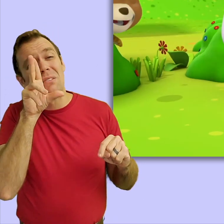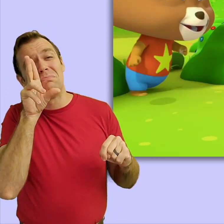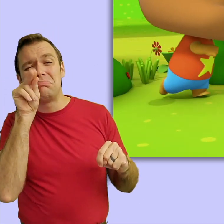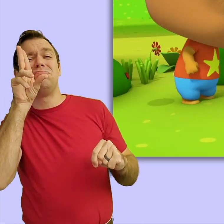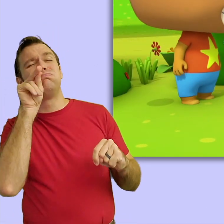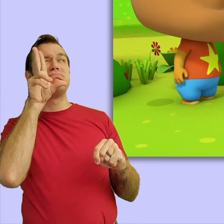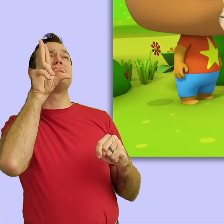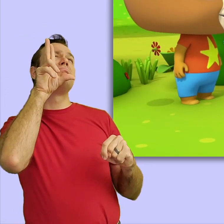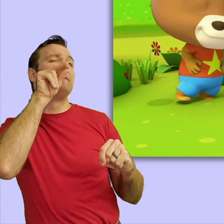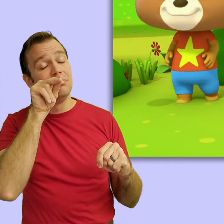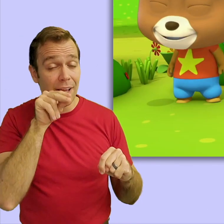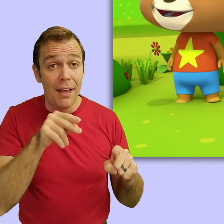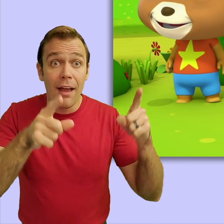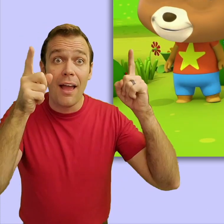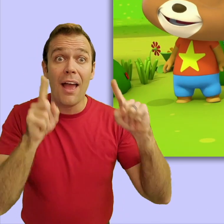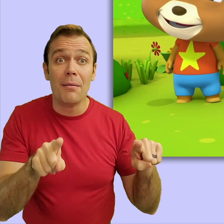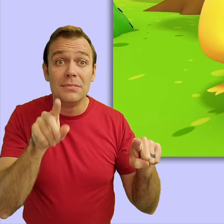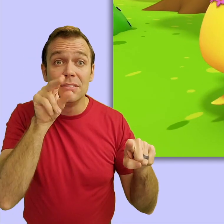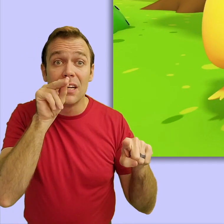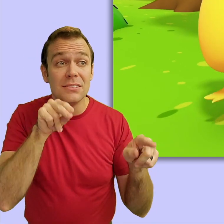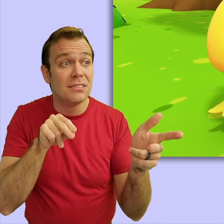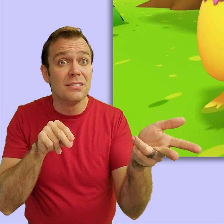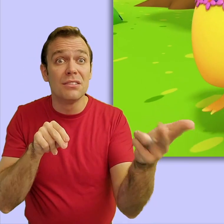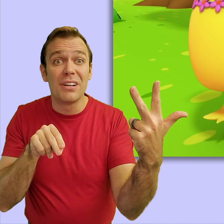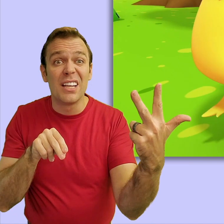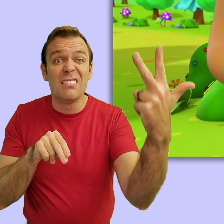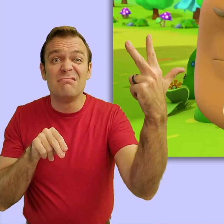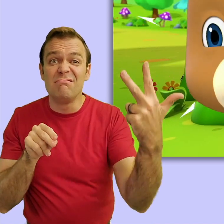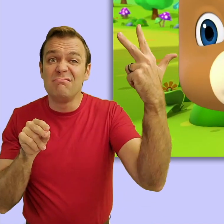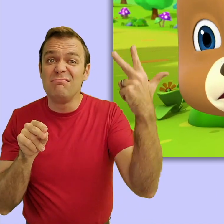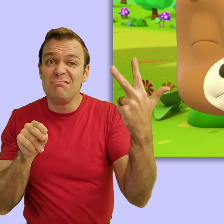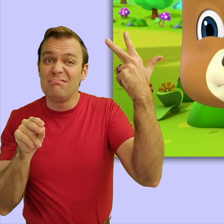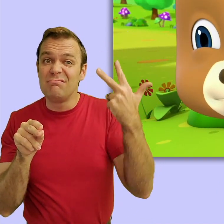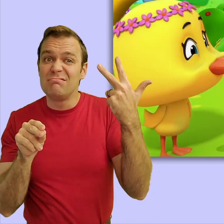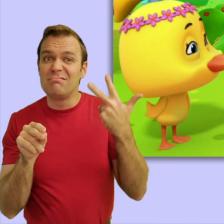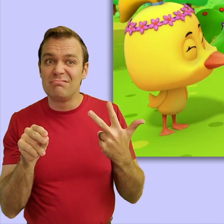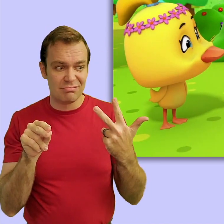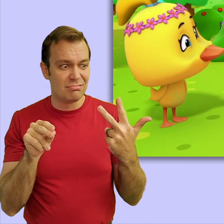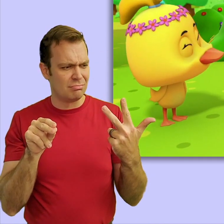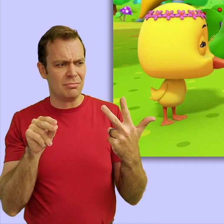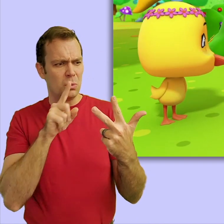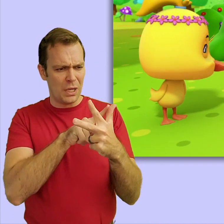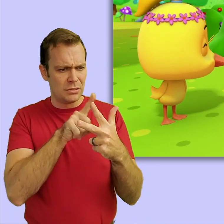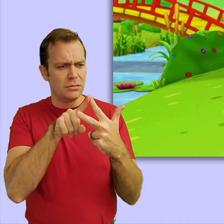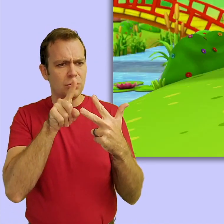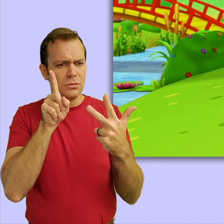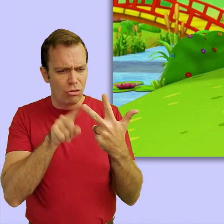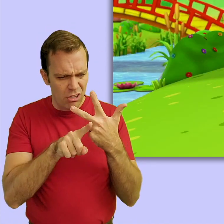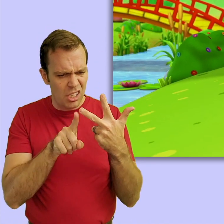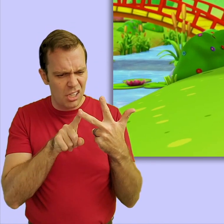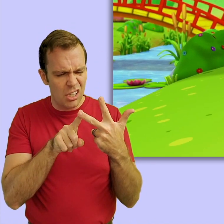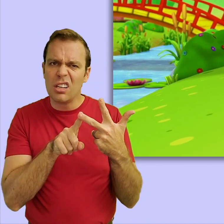duck said, quack, quack, quack. But only three little ducks came back.